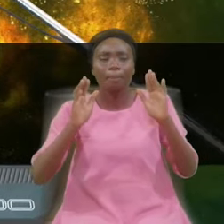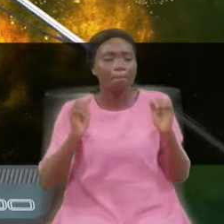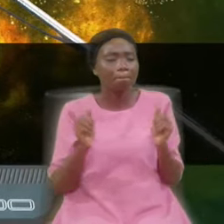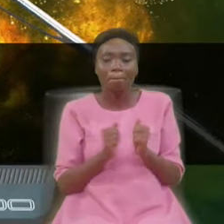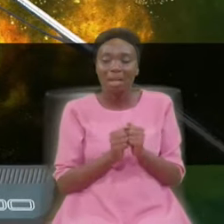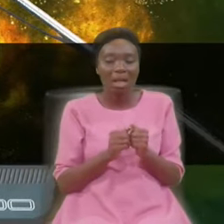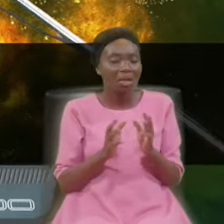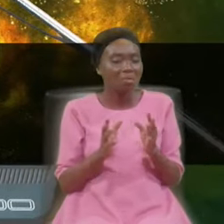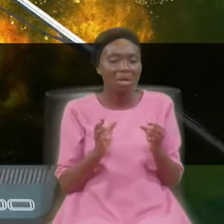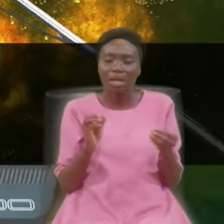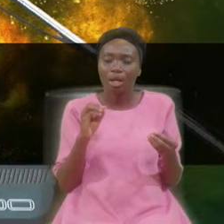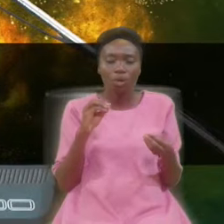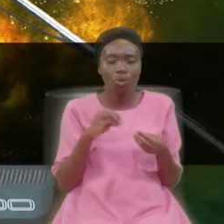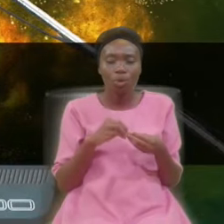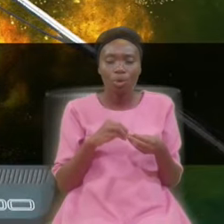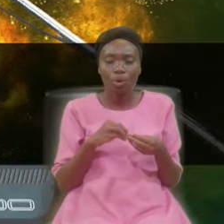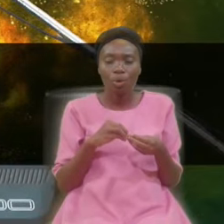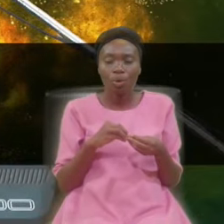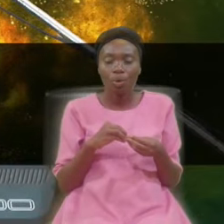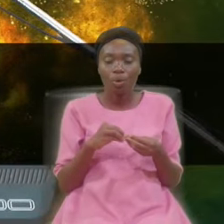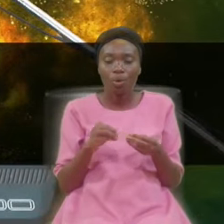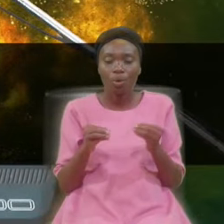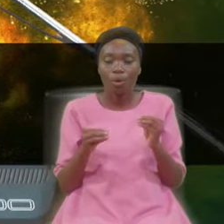Wonders without